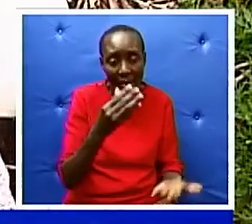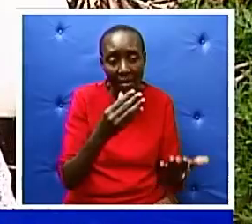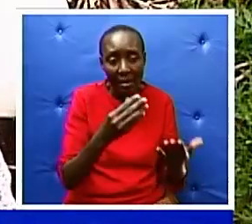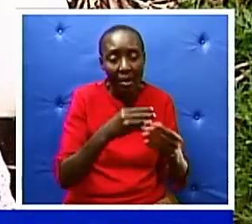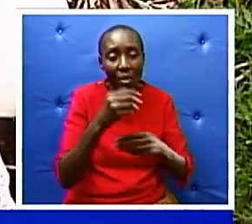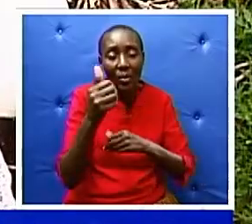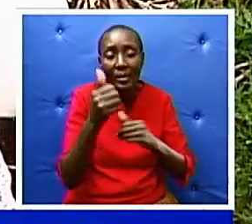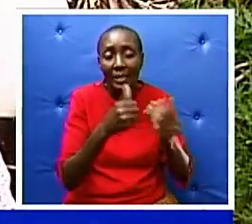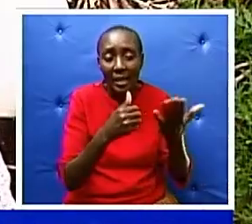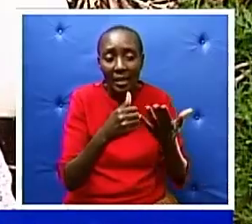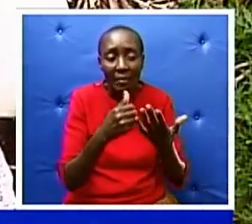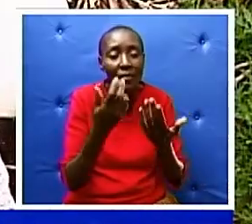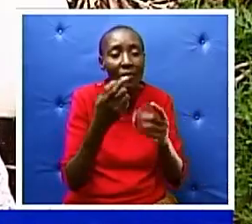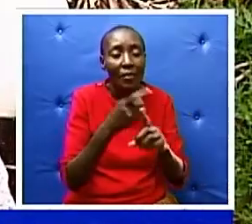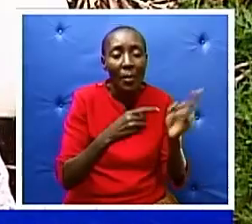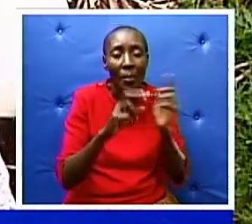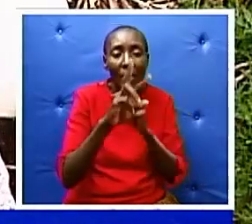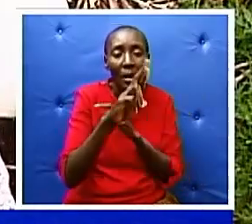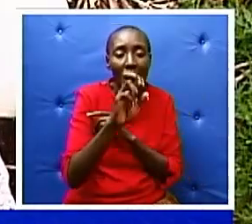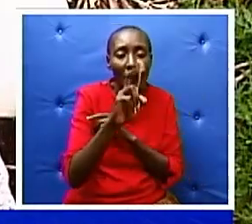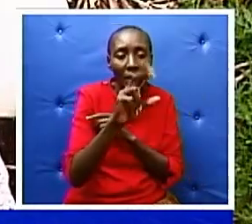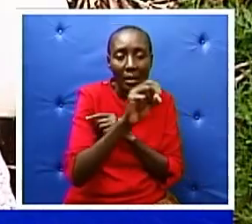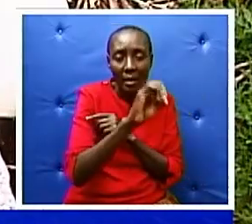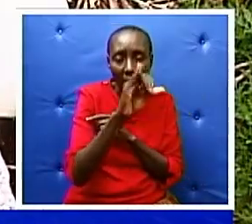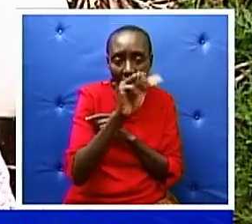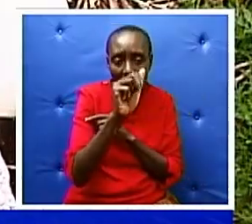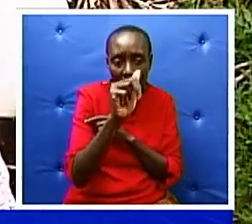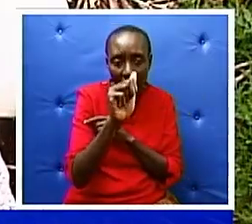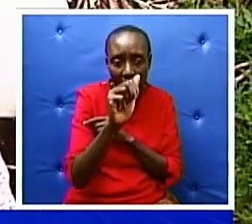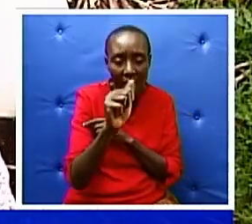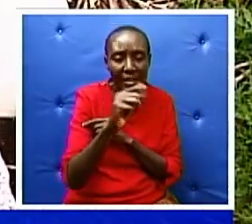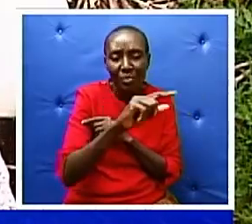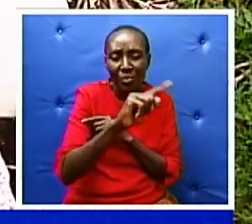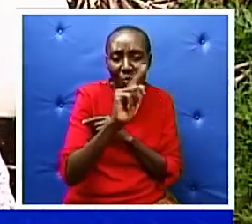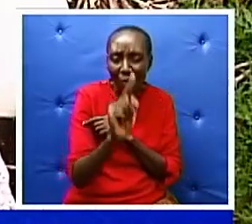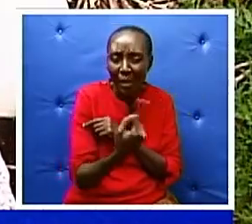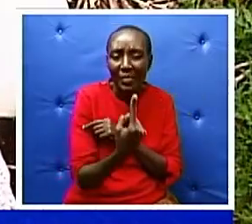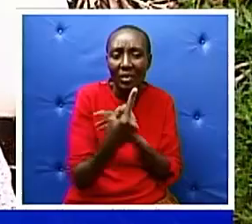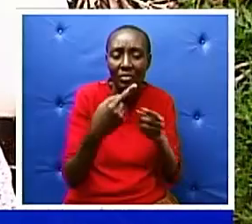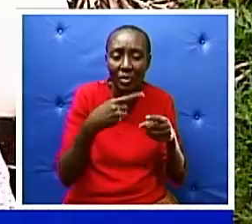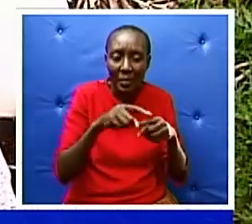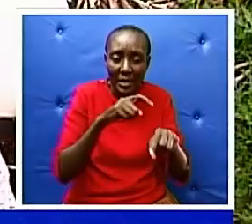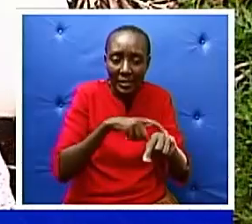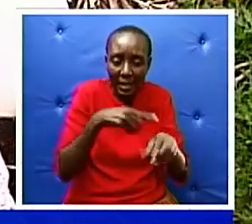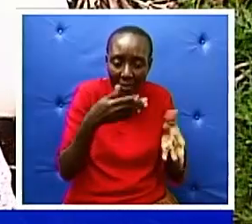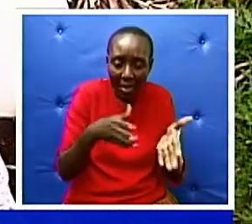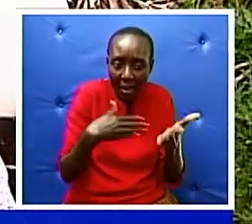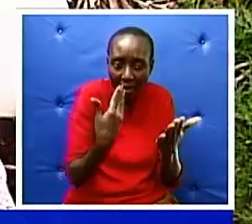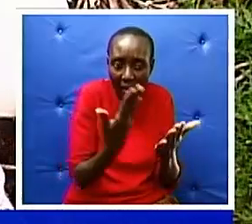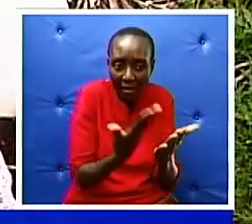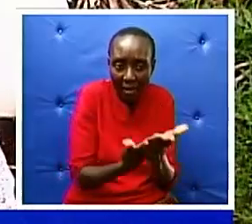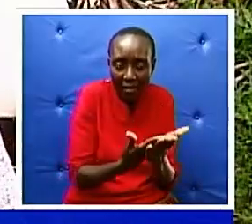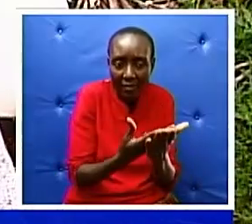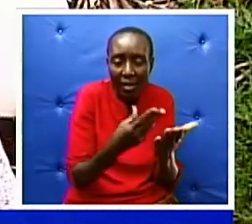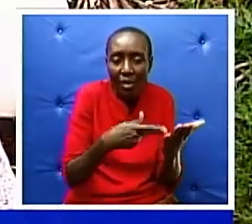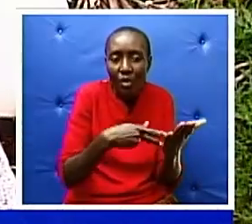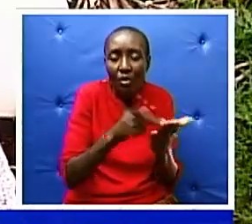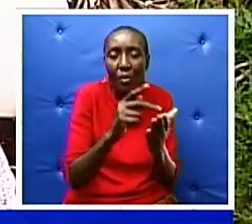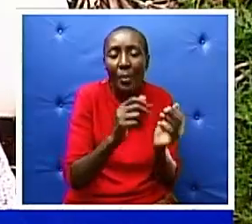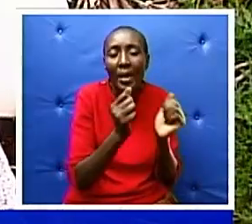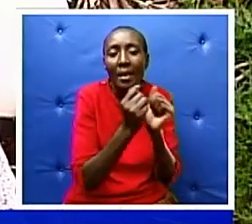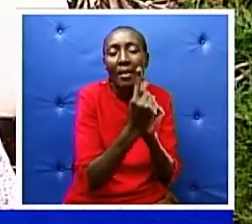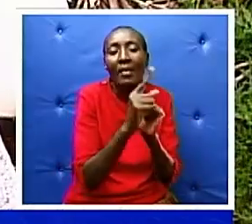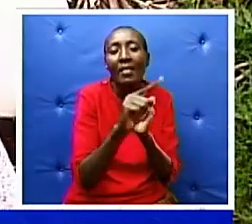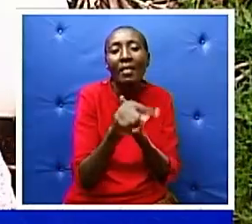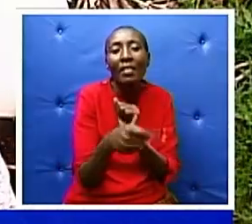at 1,000 shillings, and its sale value in Kenya is over 11,000. So he has to do 1 million